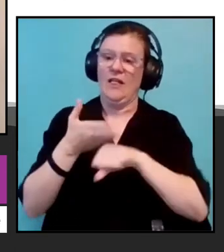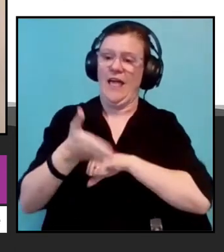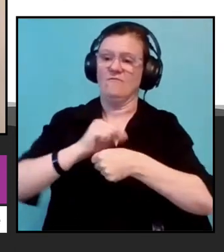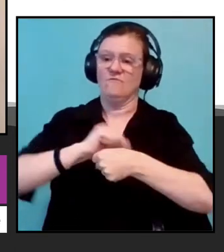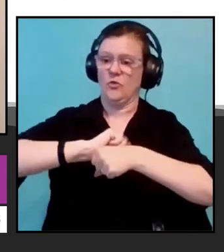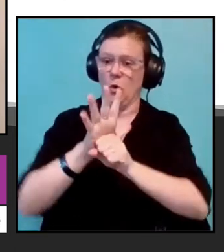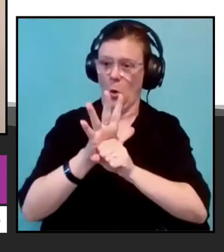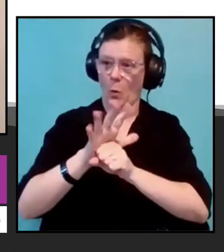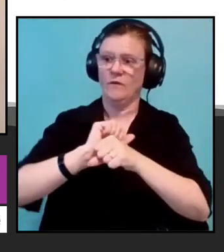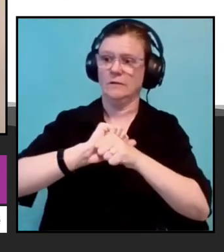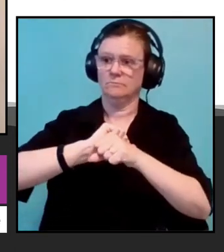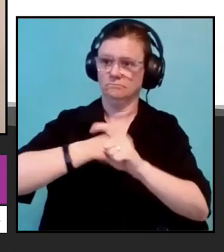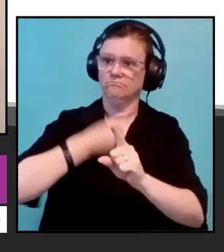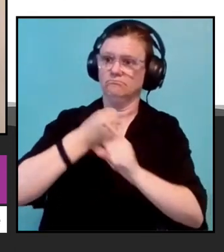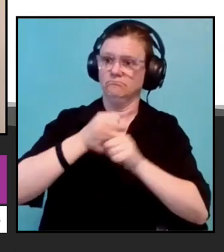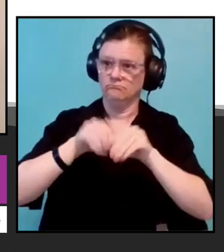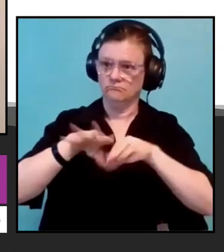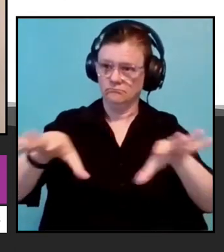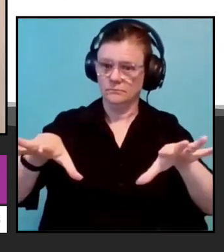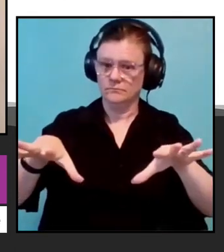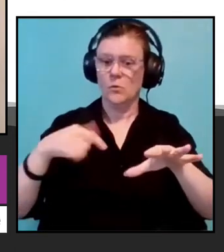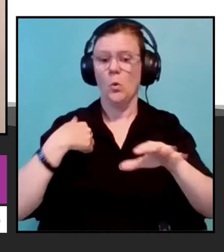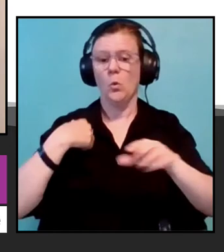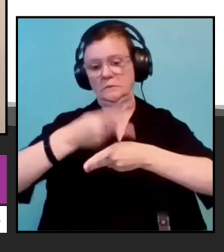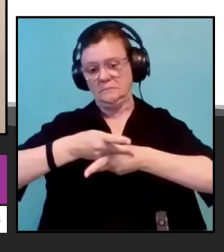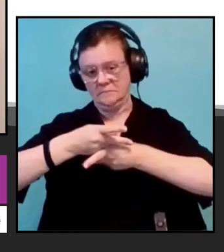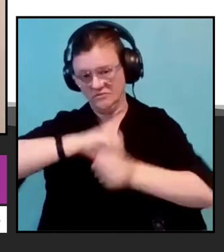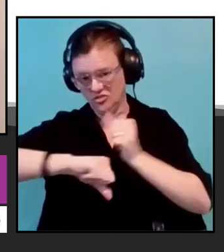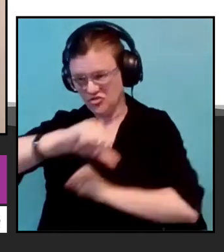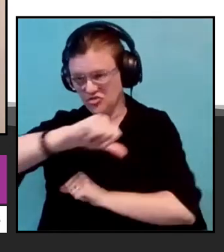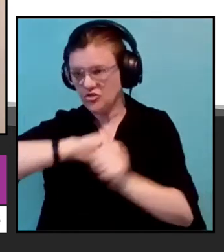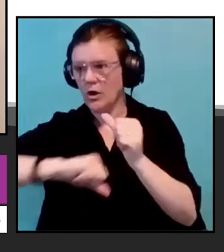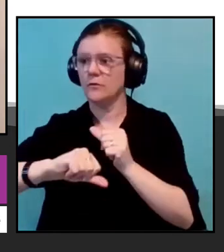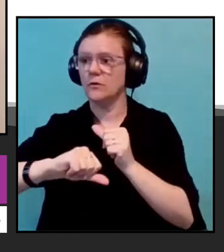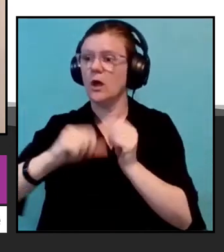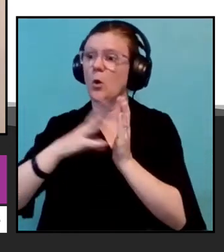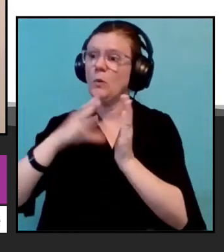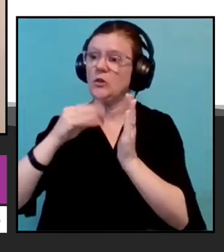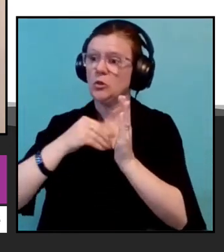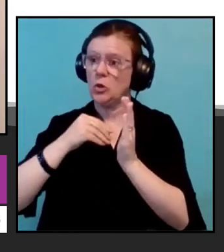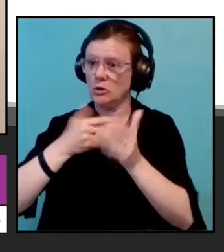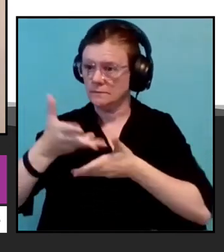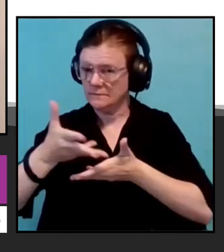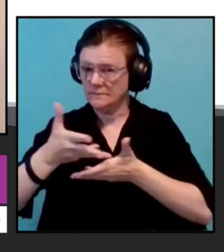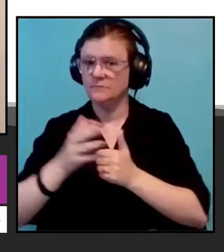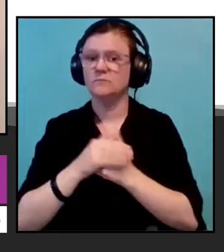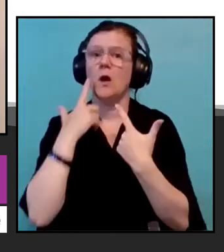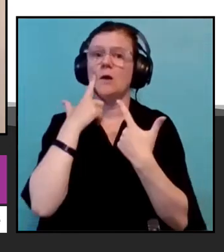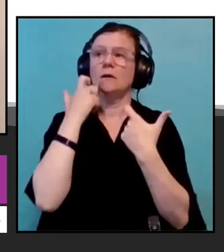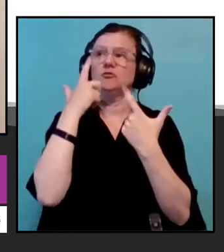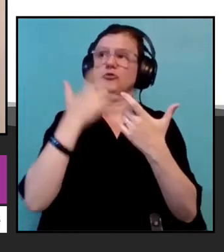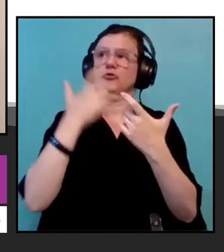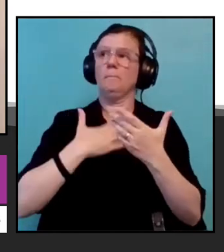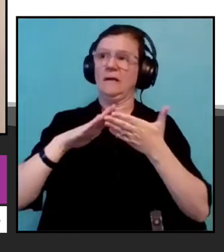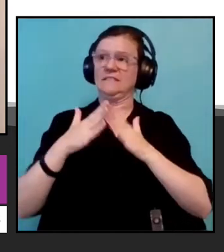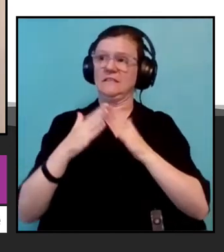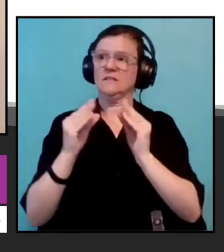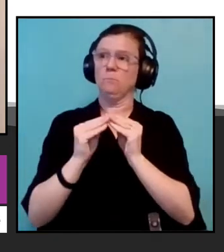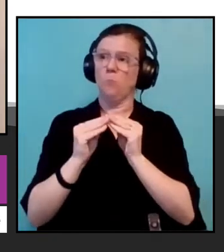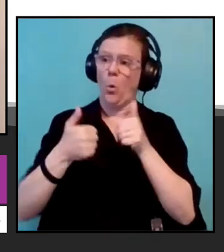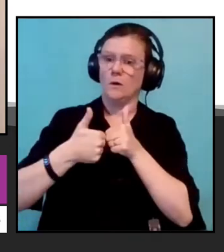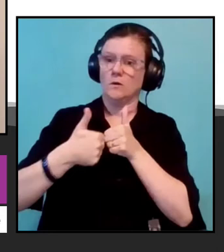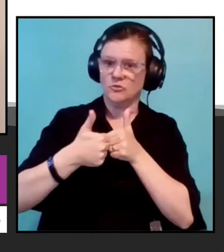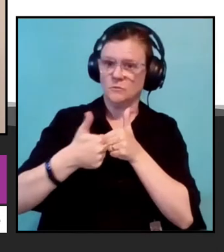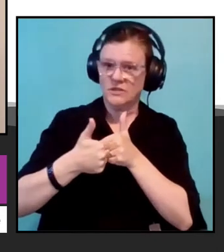COVID-19 pandemic, that we look out for one another and learn from our experience. I dream that my city has more public